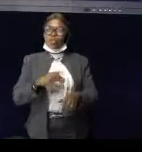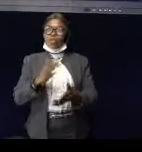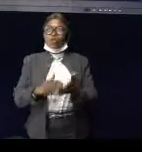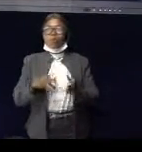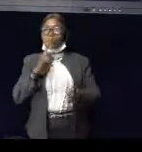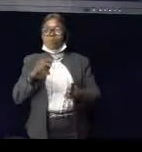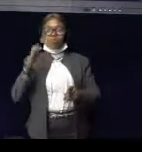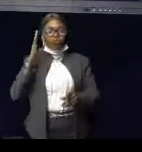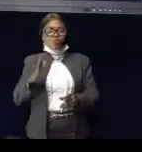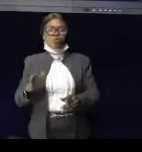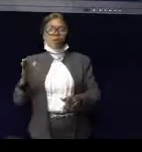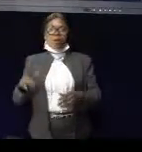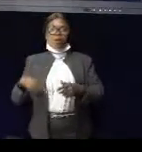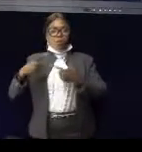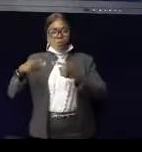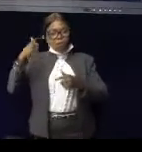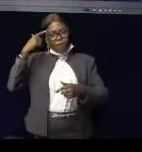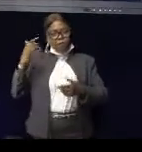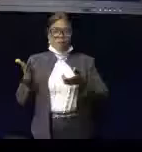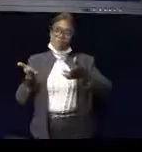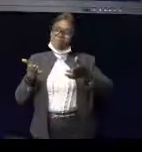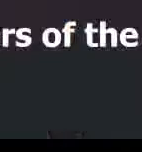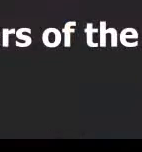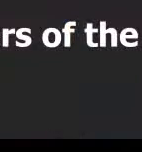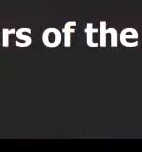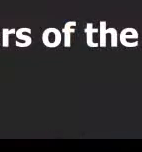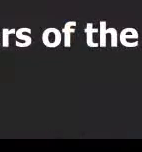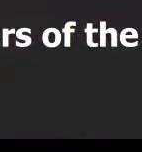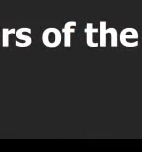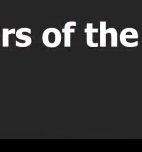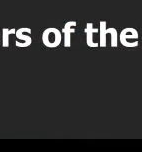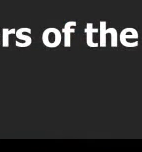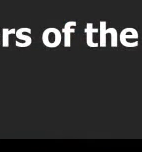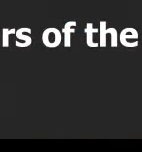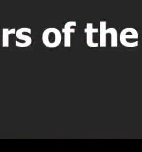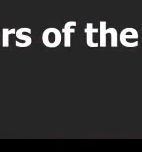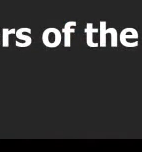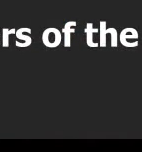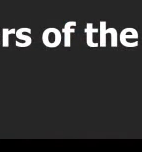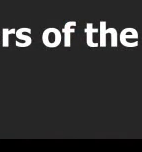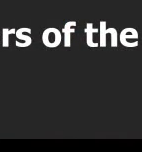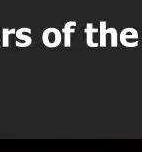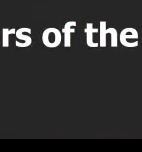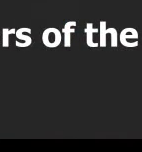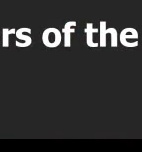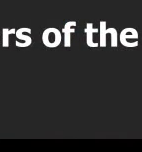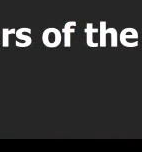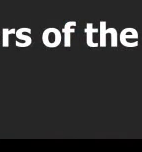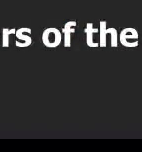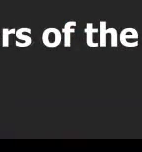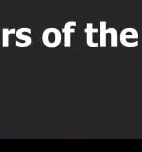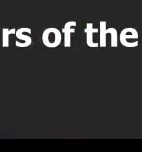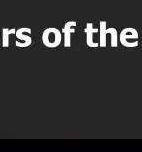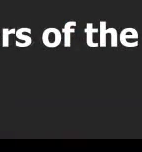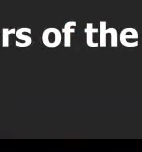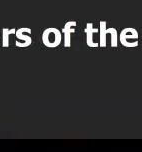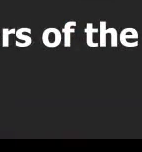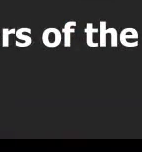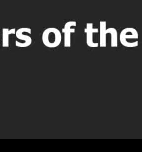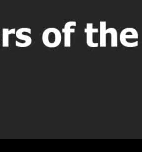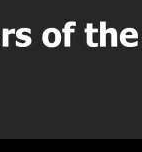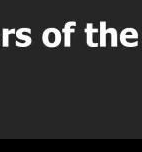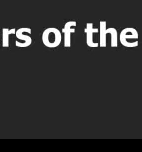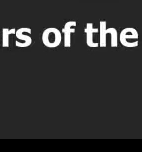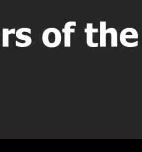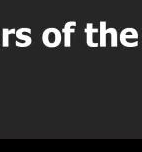occur. STDs, we told you we have some diseases that are incurable. So at the end, those diseases